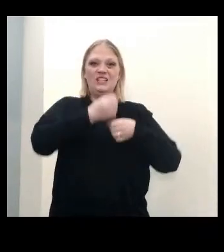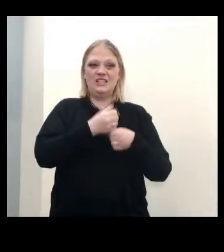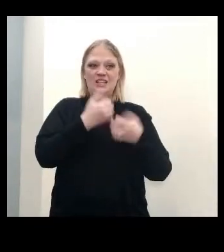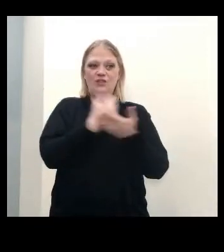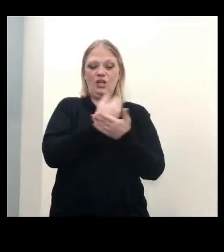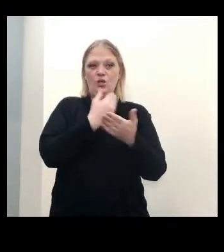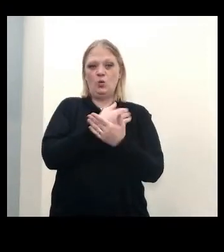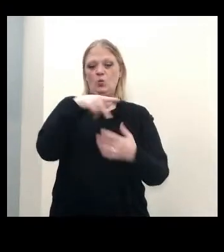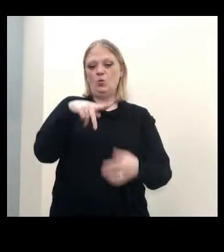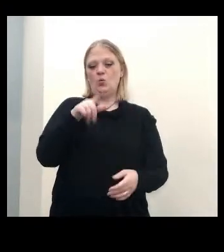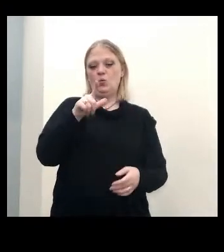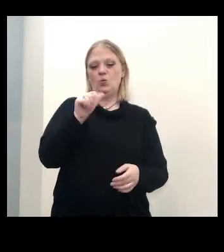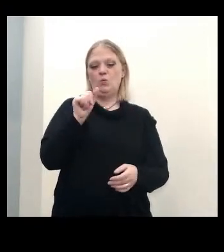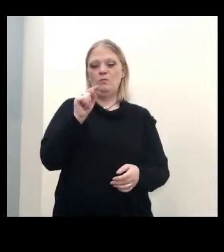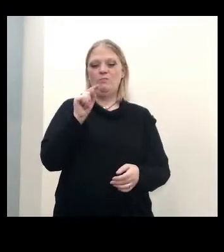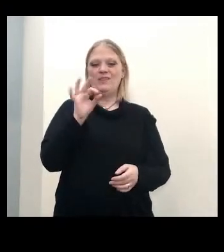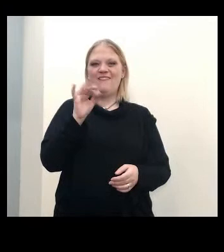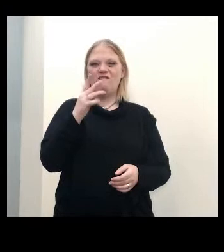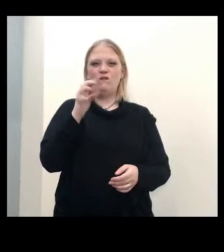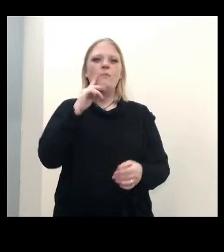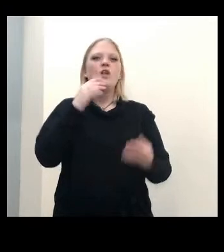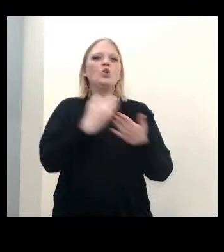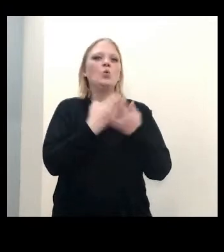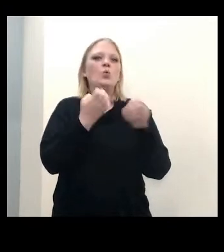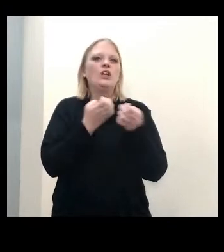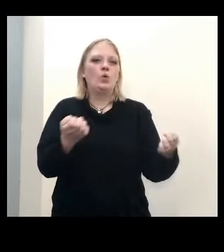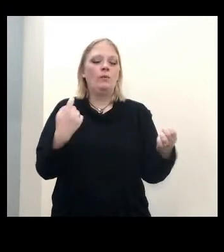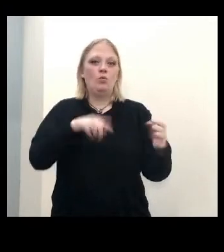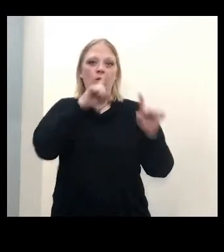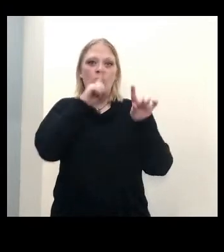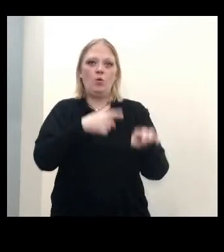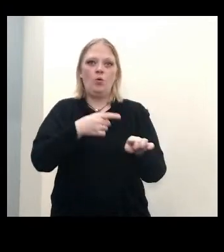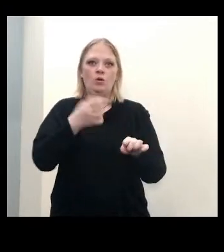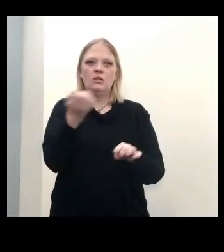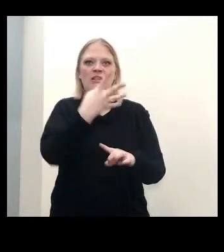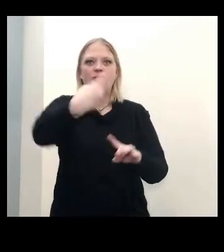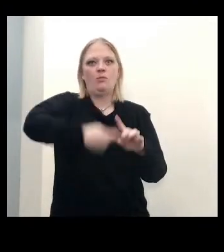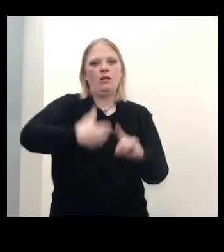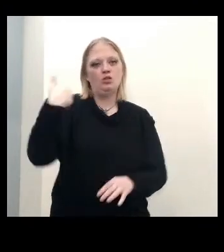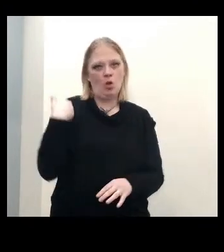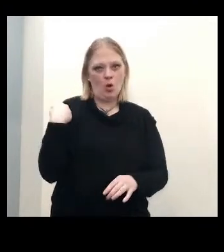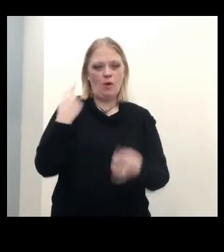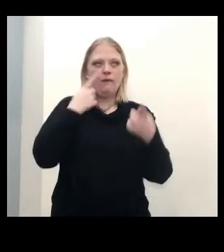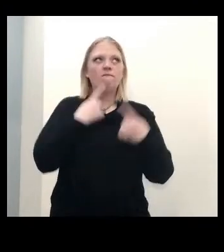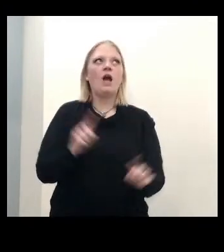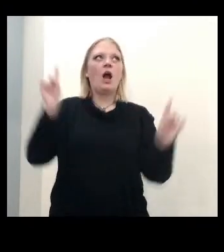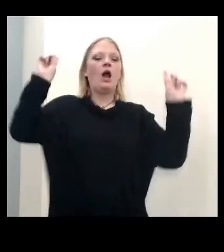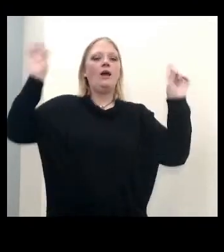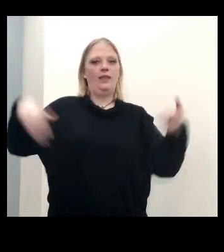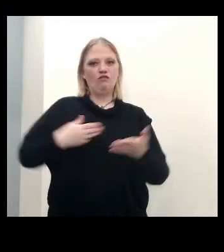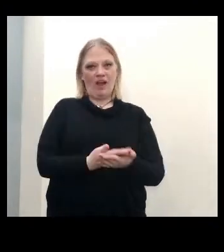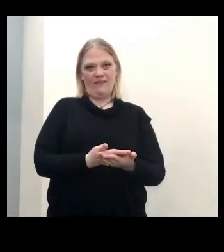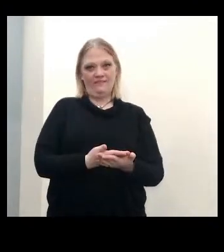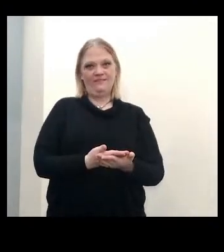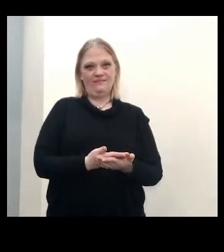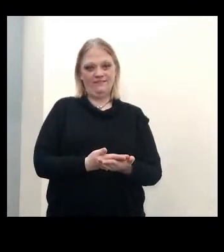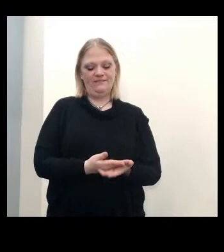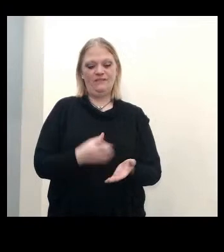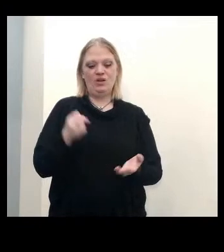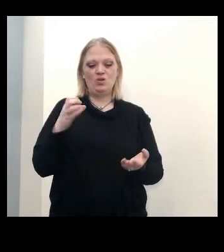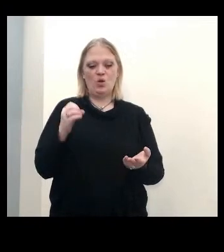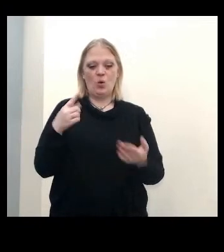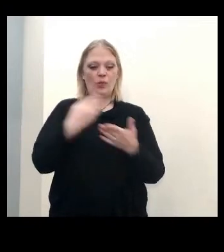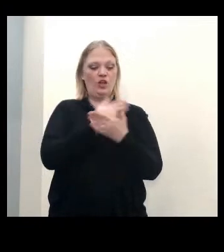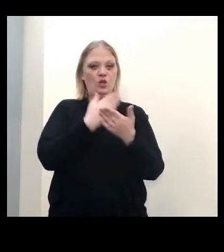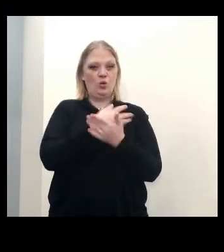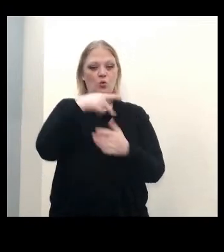new platform, some new equipment that we ordered months ago, and it's finally arrived. So this